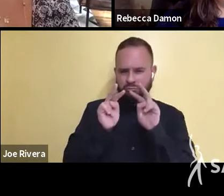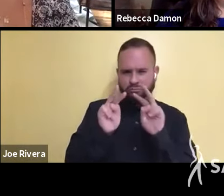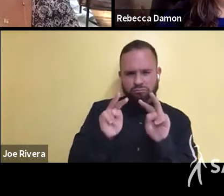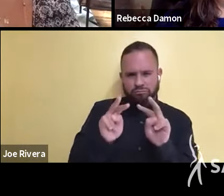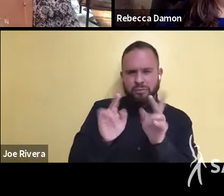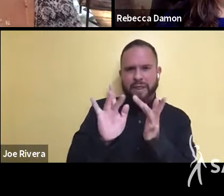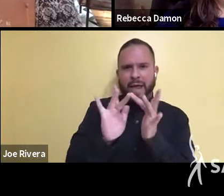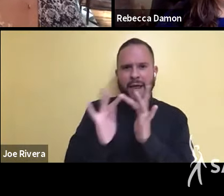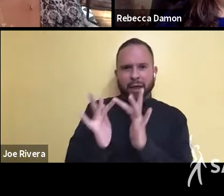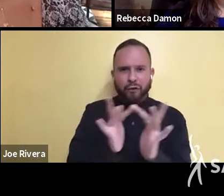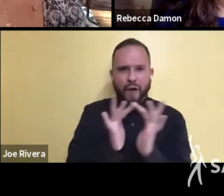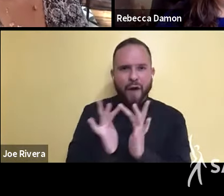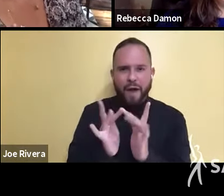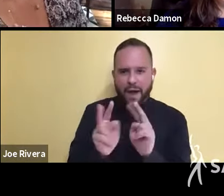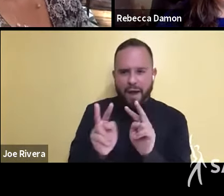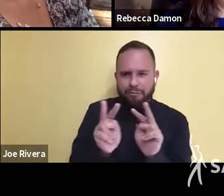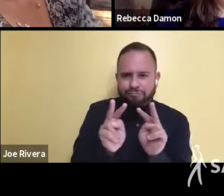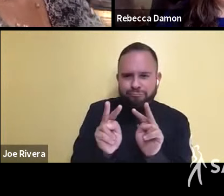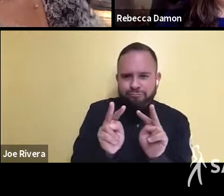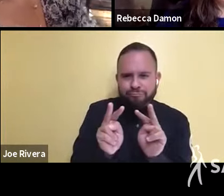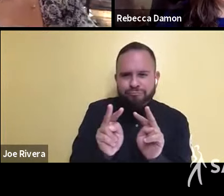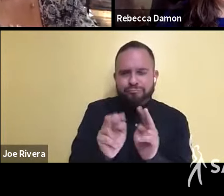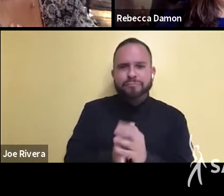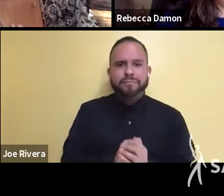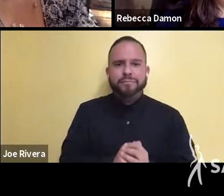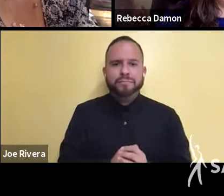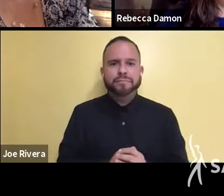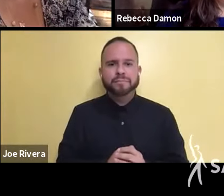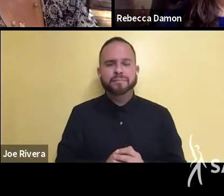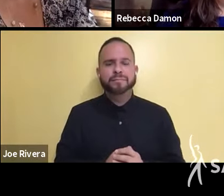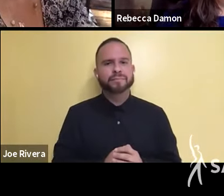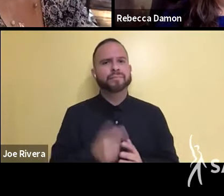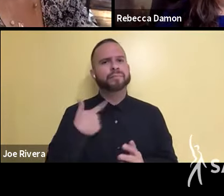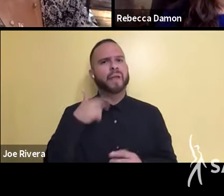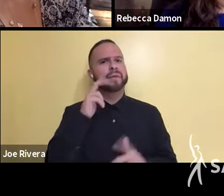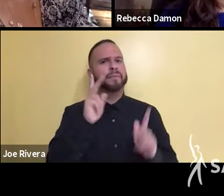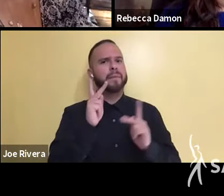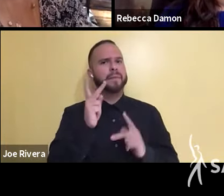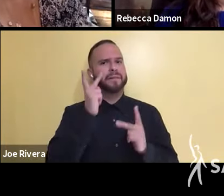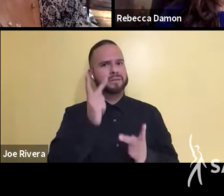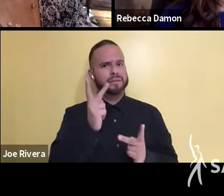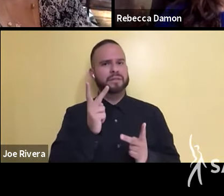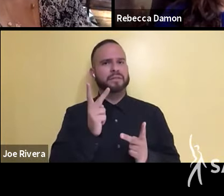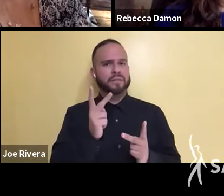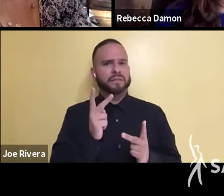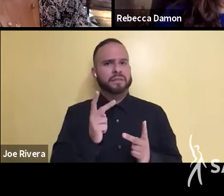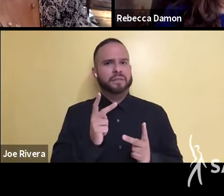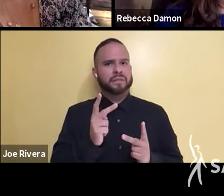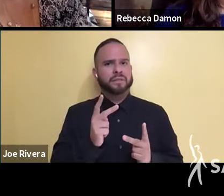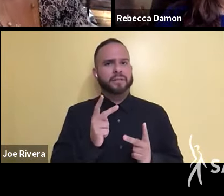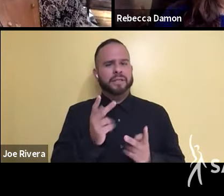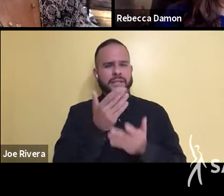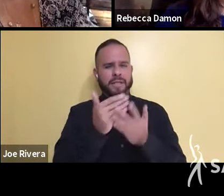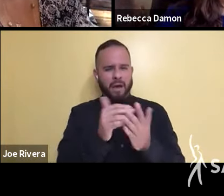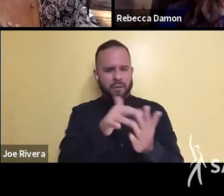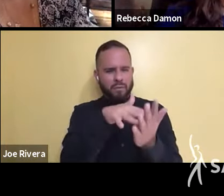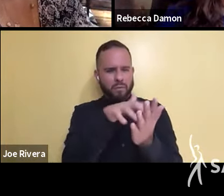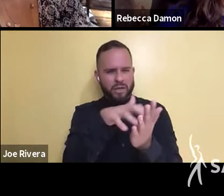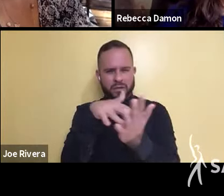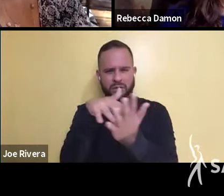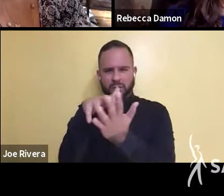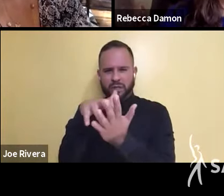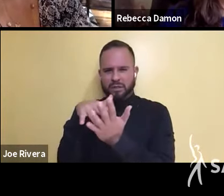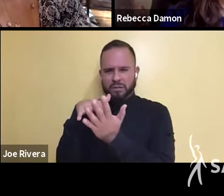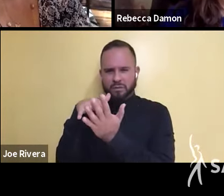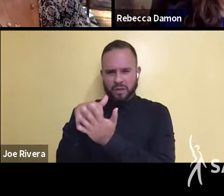platforms. You know, they are definitely seeing that there are some vulnerabilities there, so